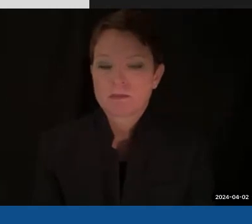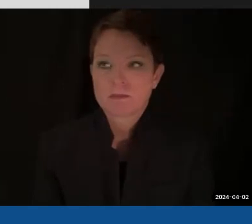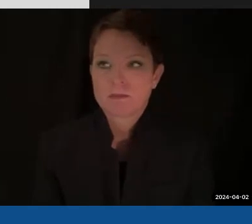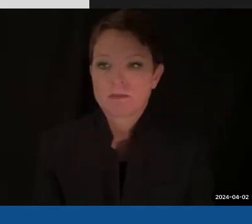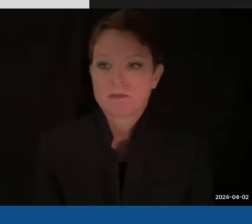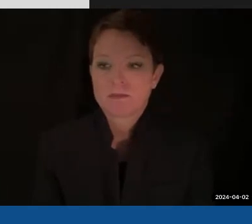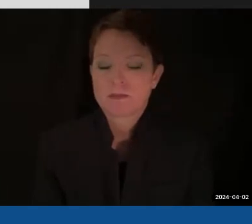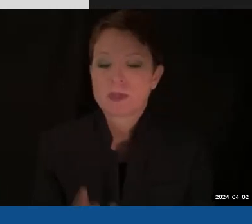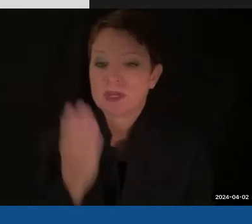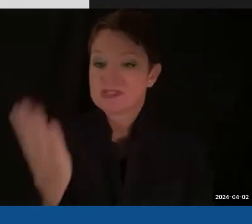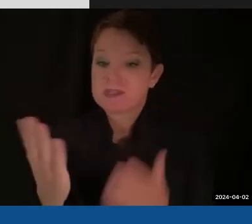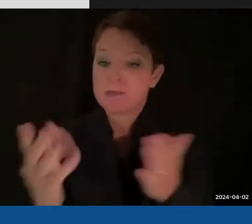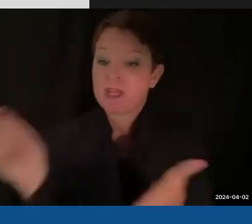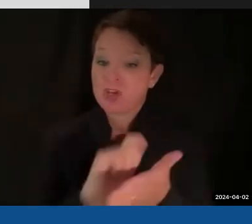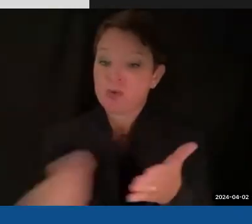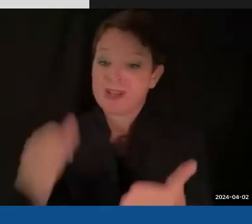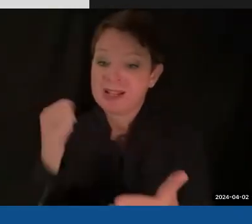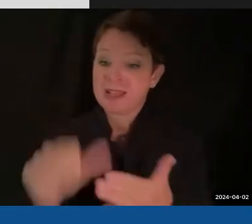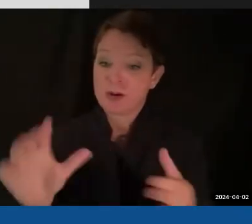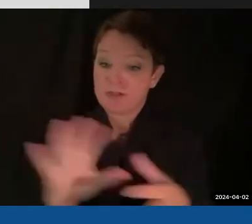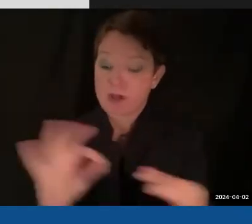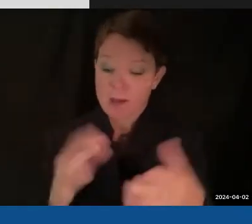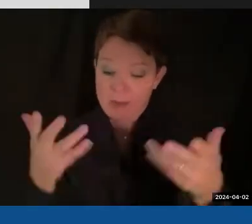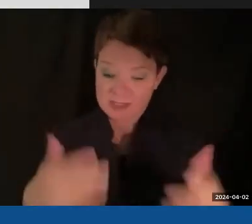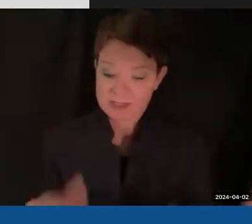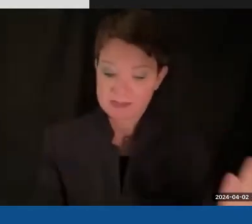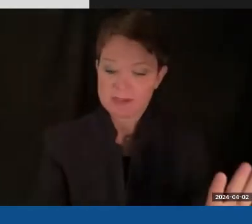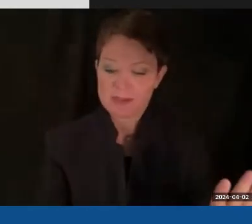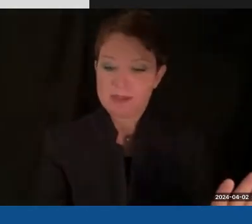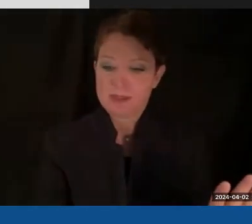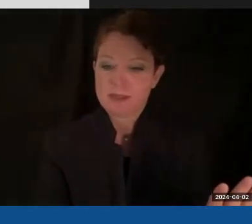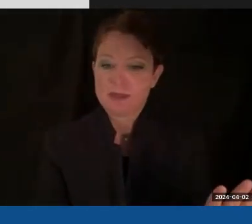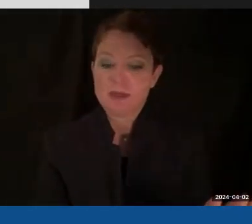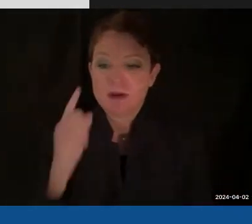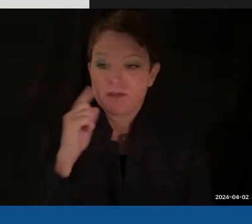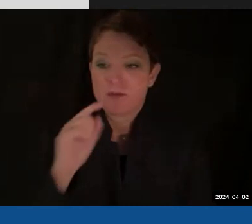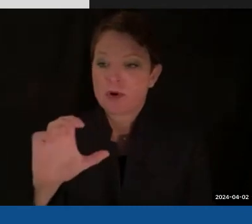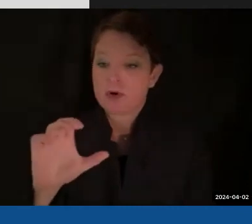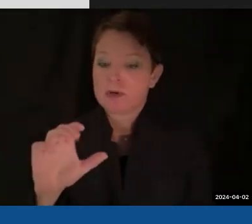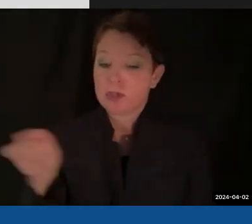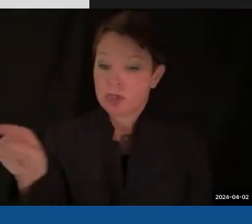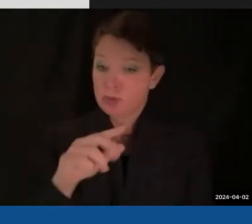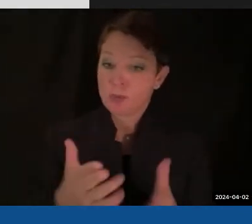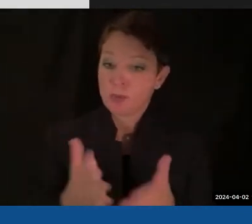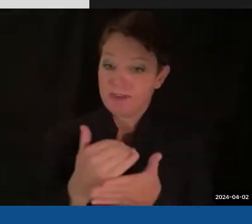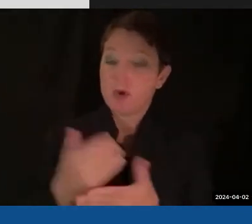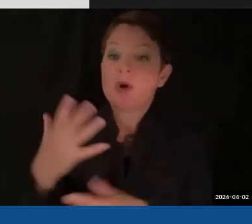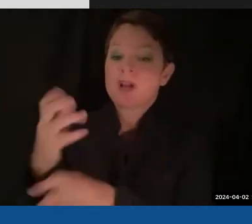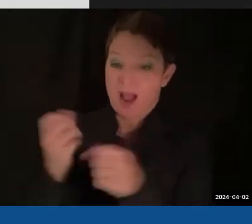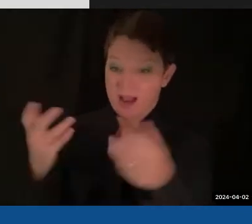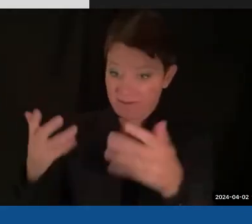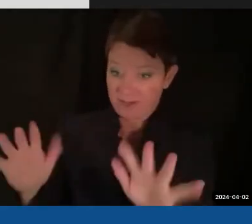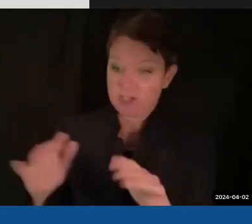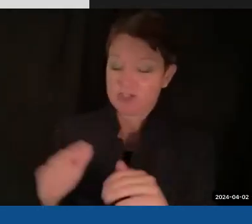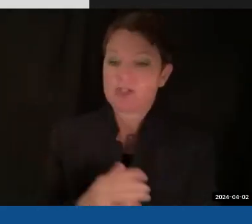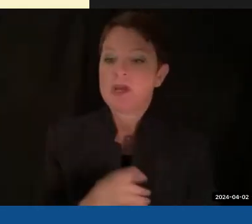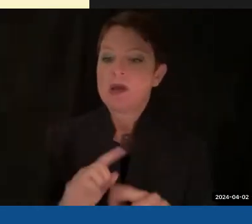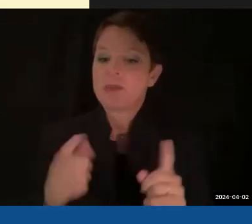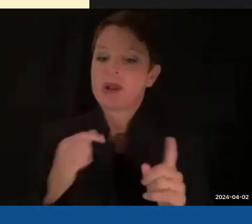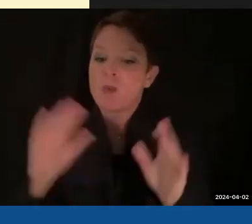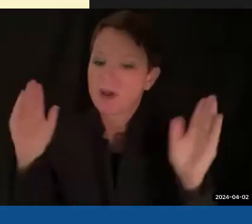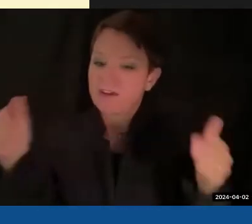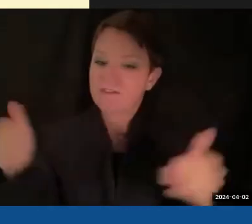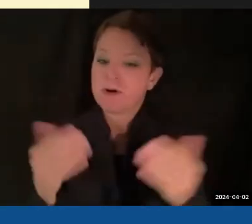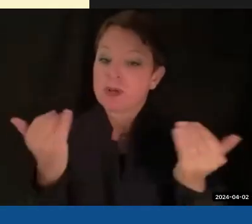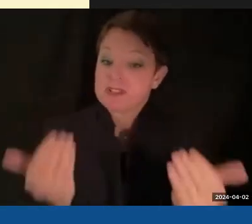we had submitted a written letter of comments for the CDR to review. We did receive. But I just want to focus my